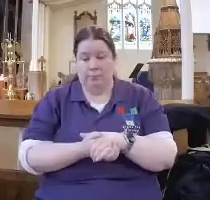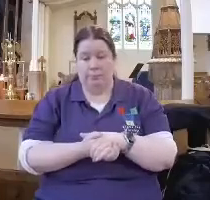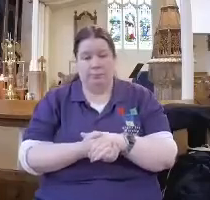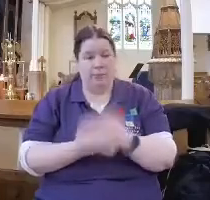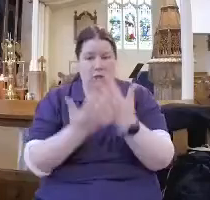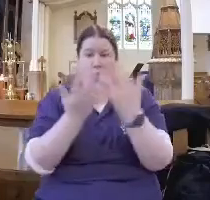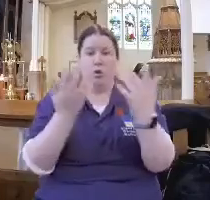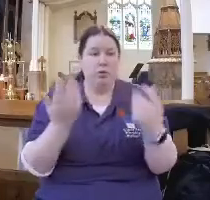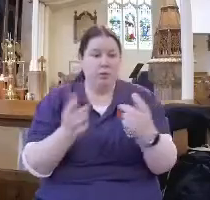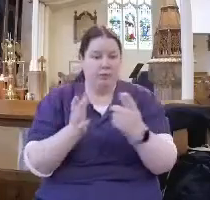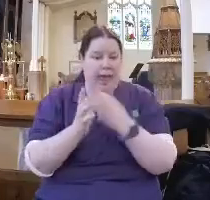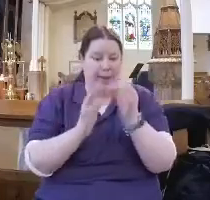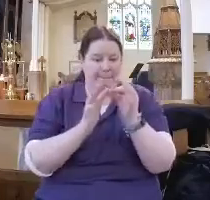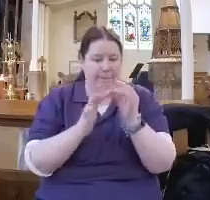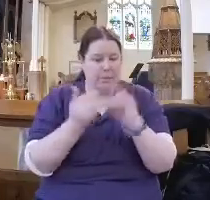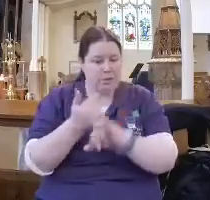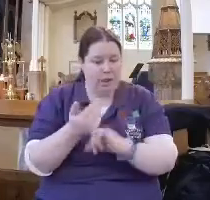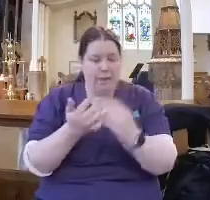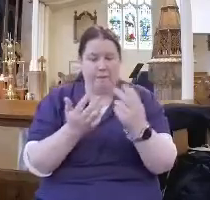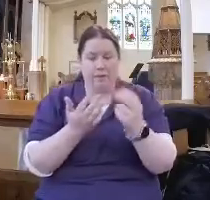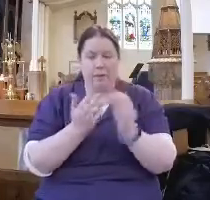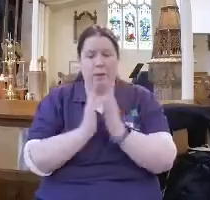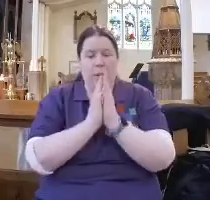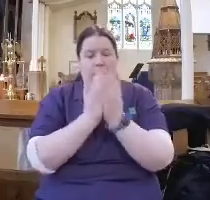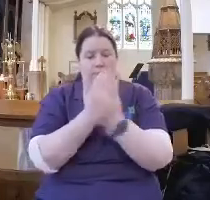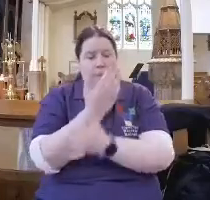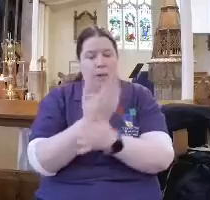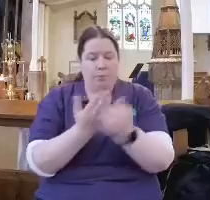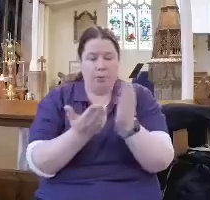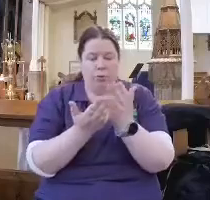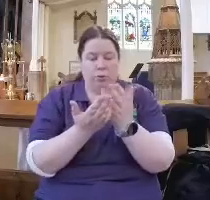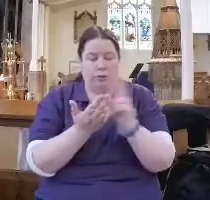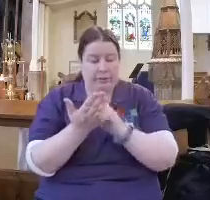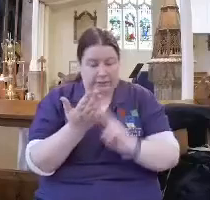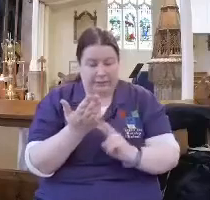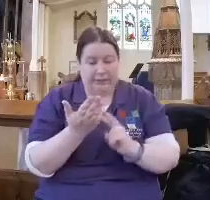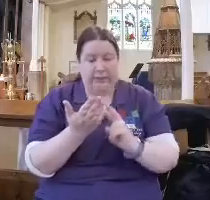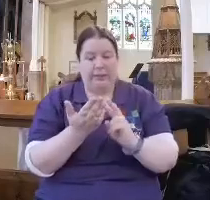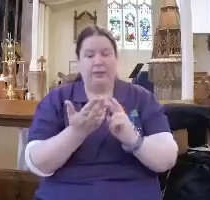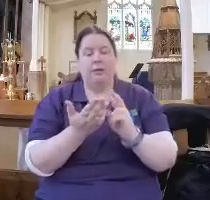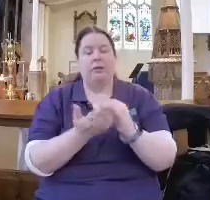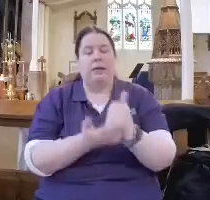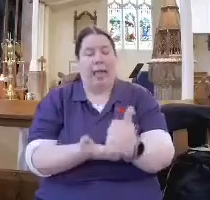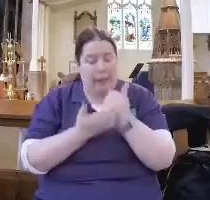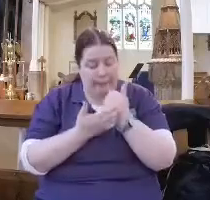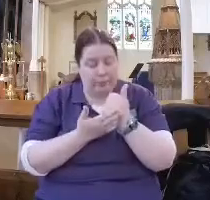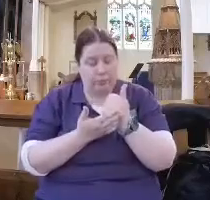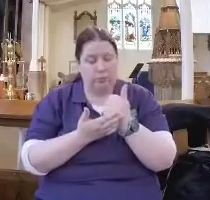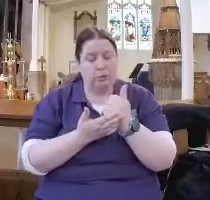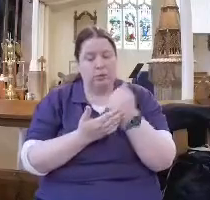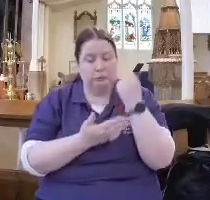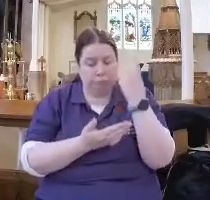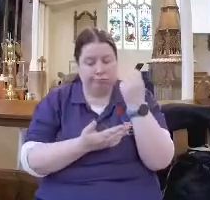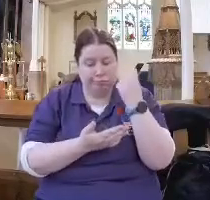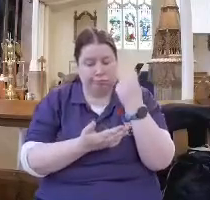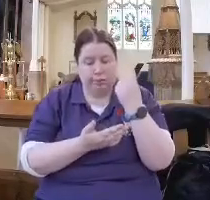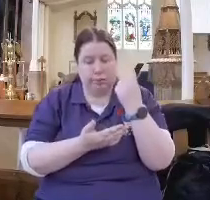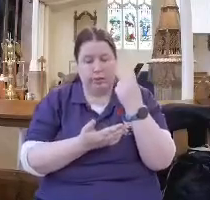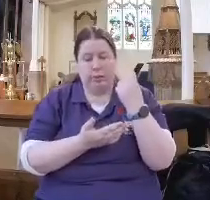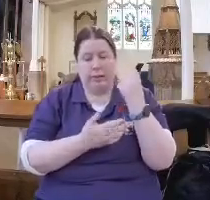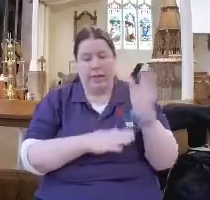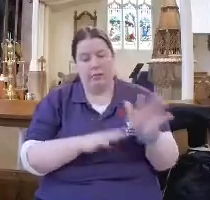study notes you can have, that if you read through these, it gives a rhythm to it. It gives us, you're going through the Bible in a systematic